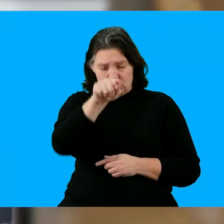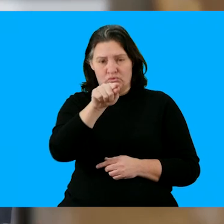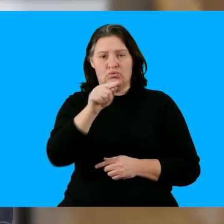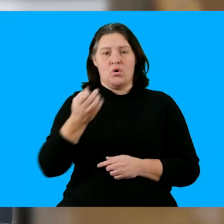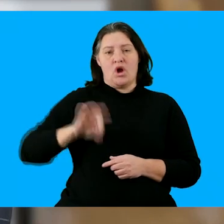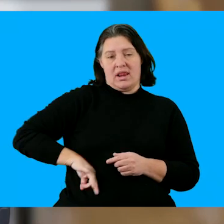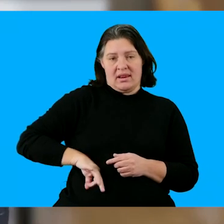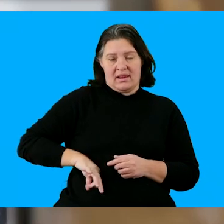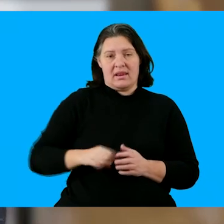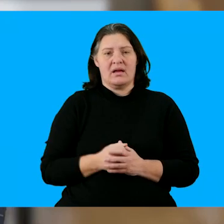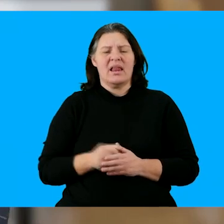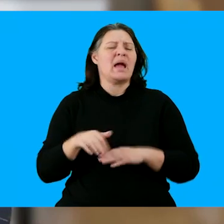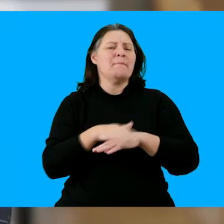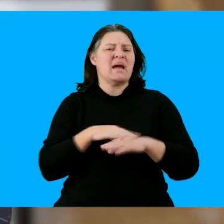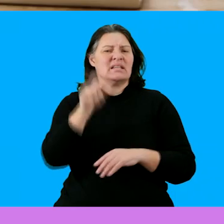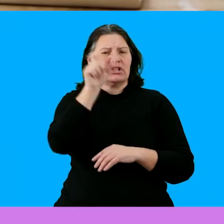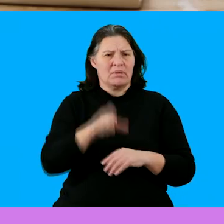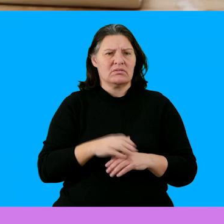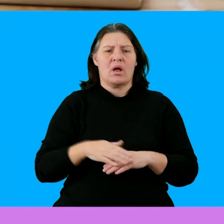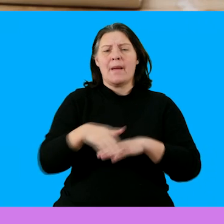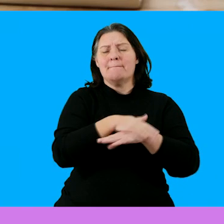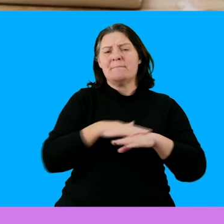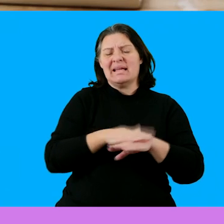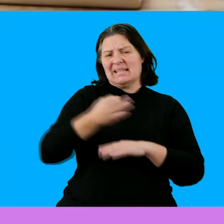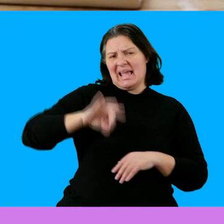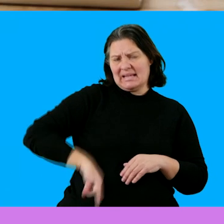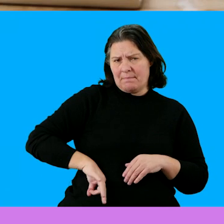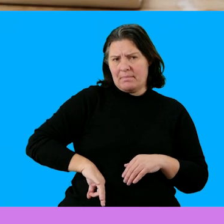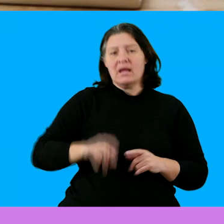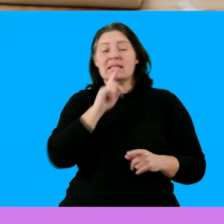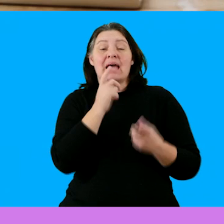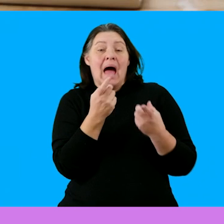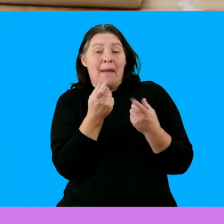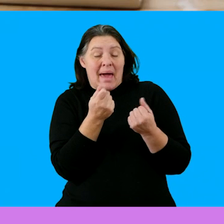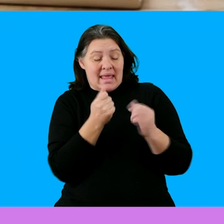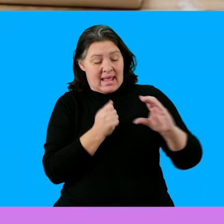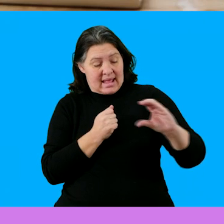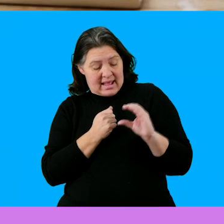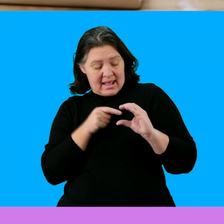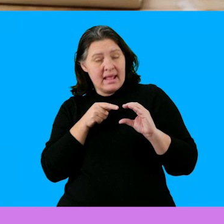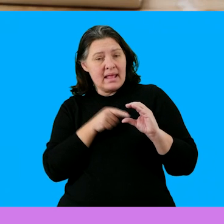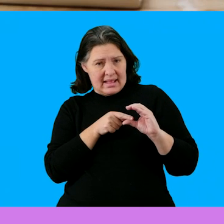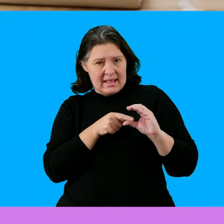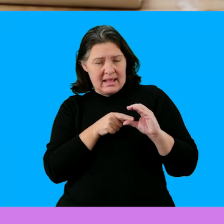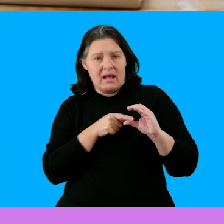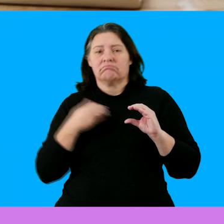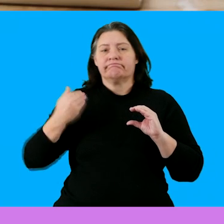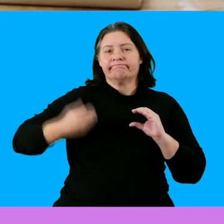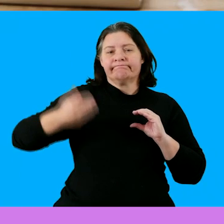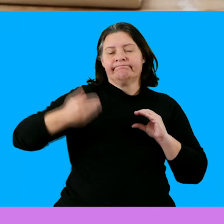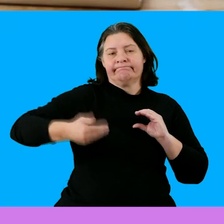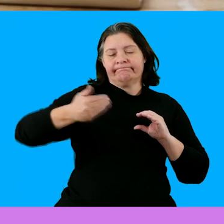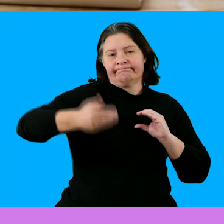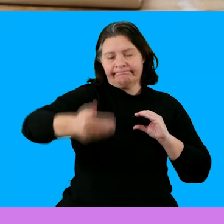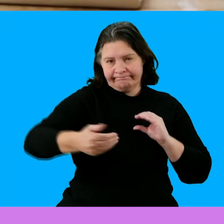to know other basic terms, like for example, your basic income. This is the amount of money an individual earns